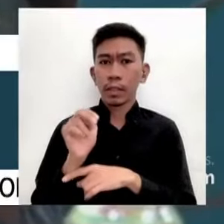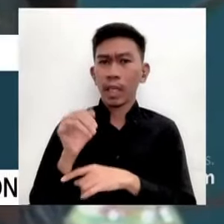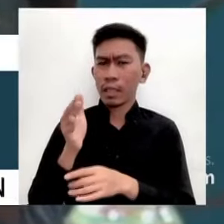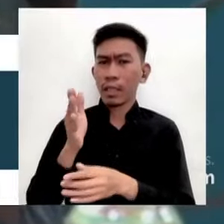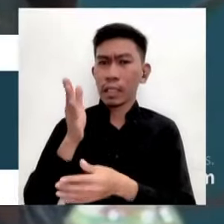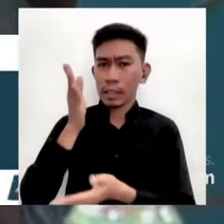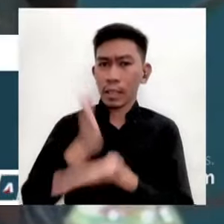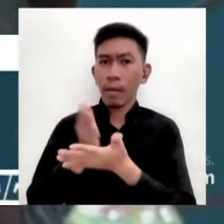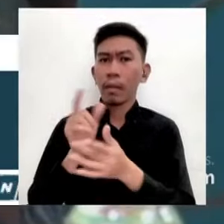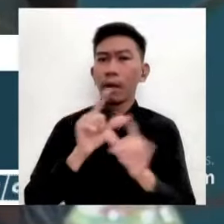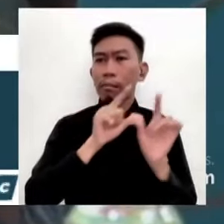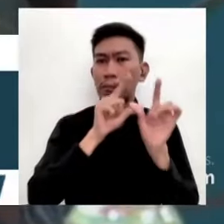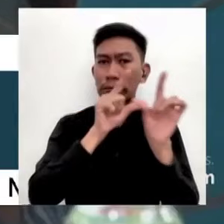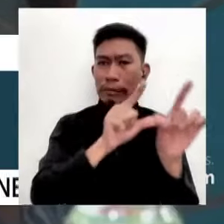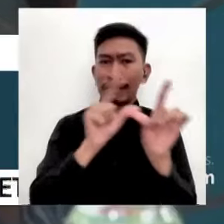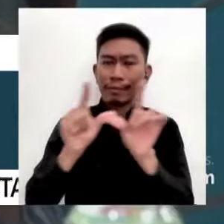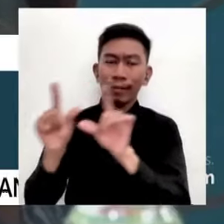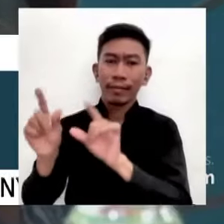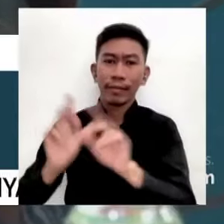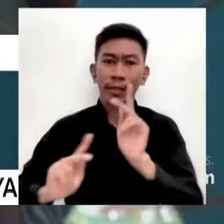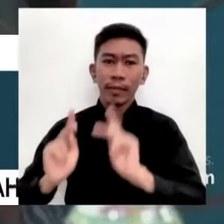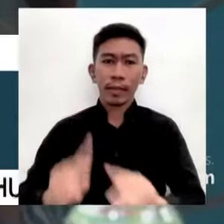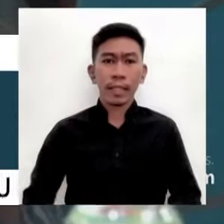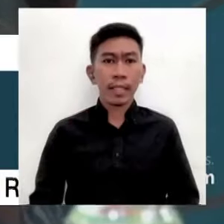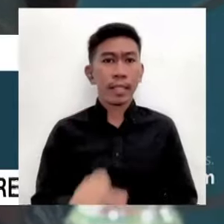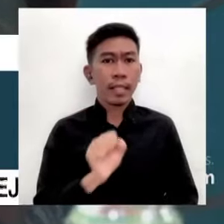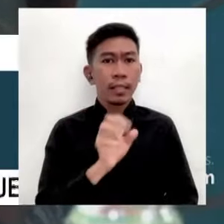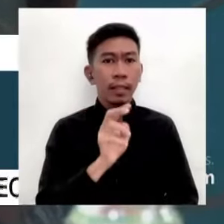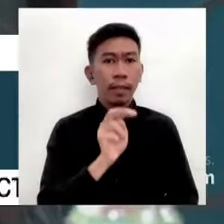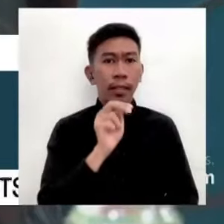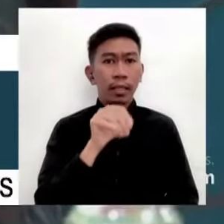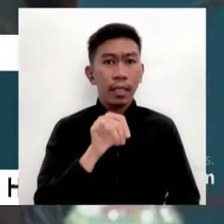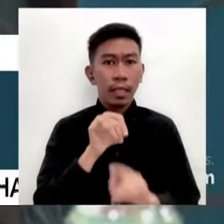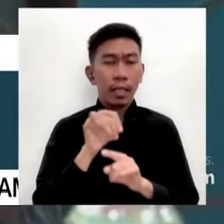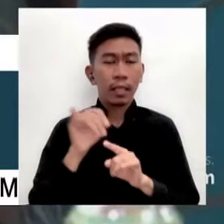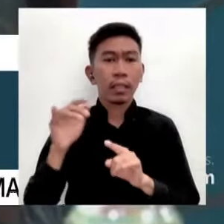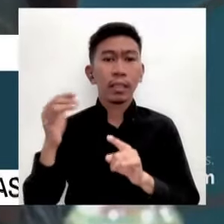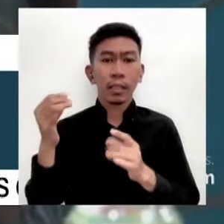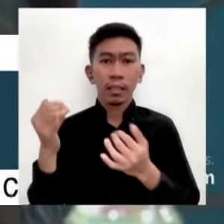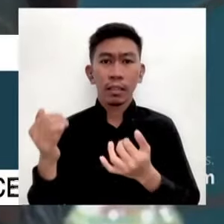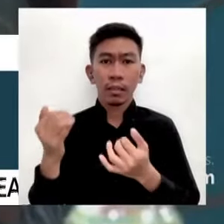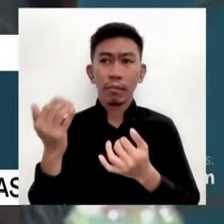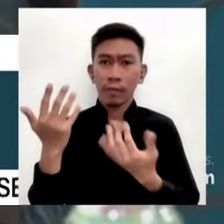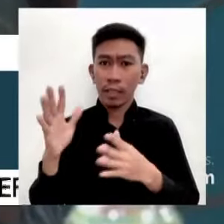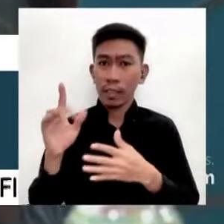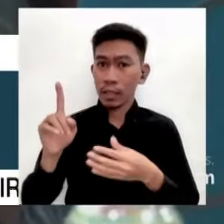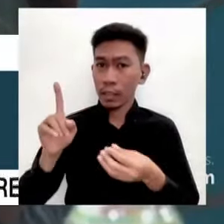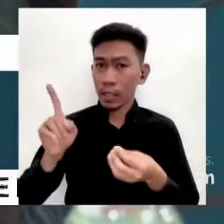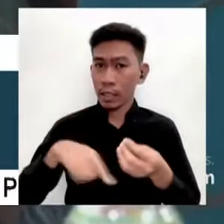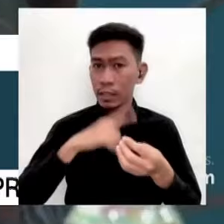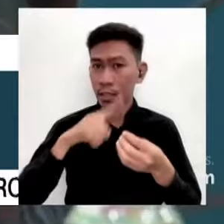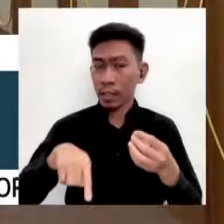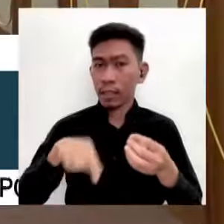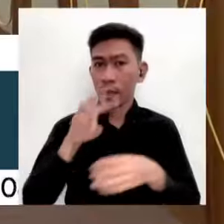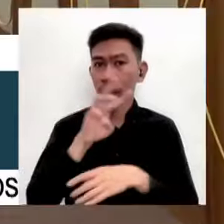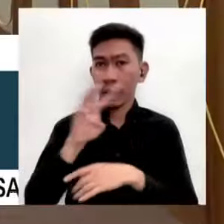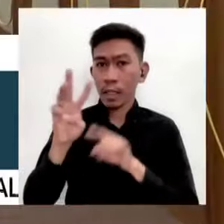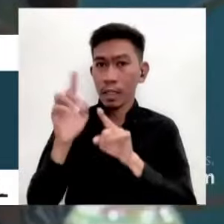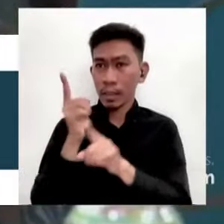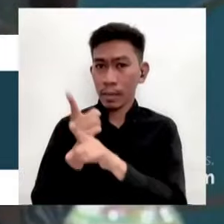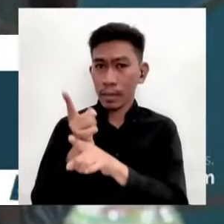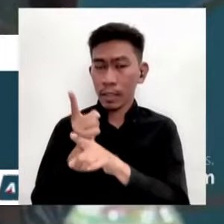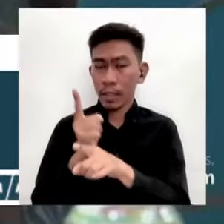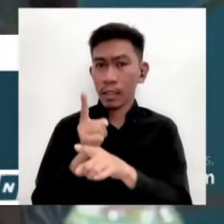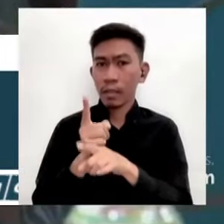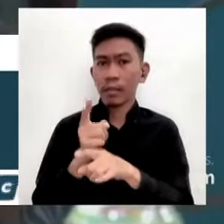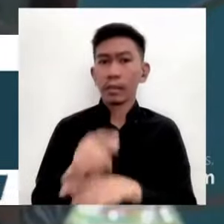alam ko nag-cancel po kayo or nag-suspend po kayo ng website. Tama? Na mga alternative media, halimbawa